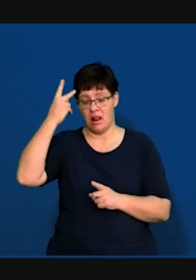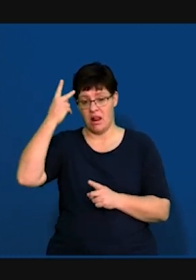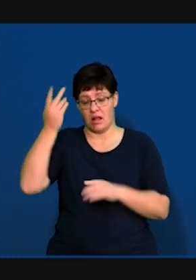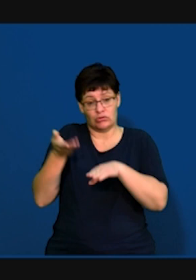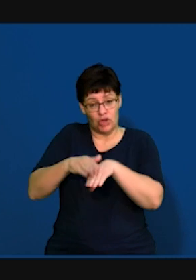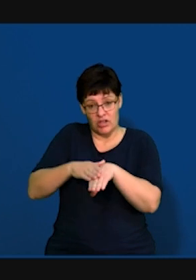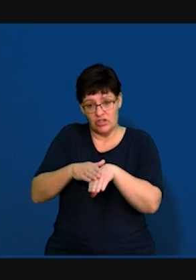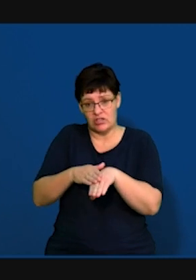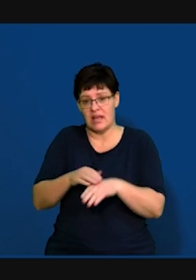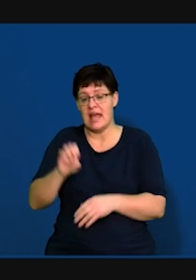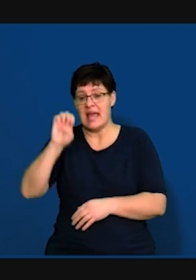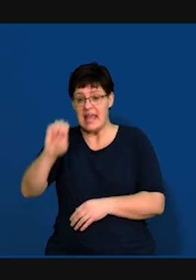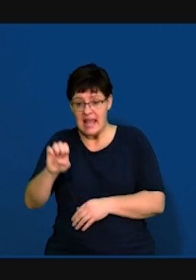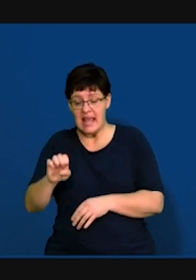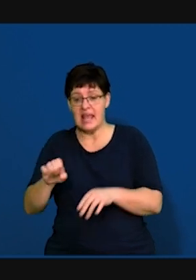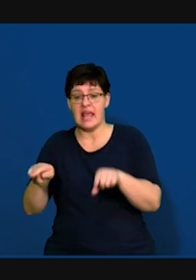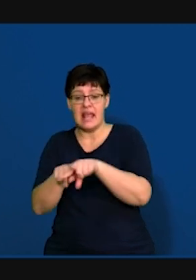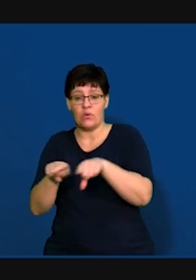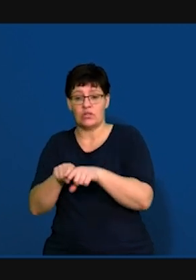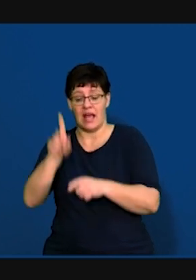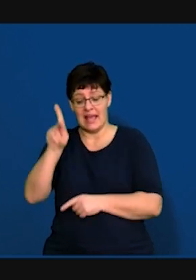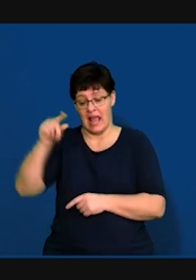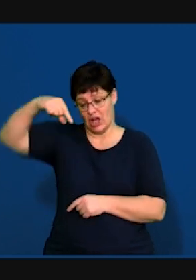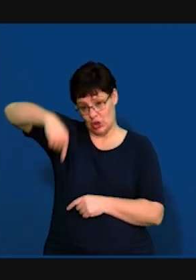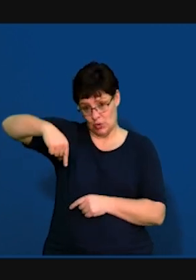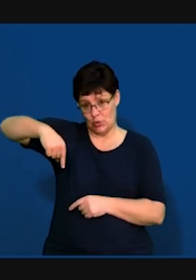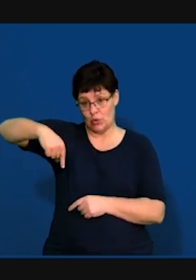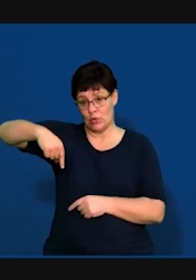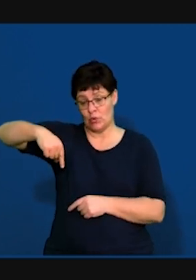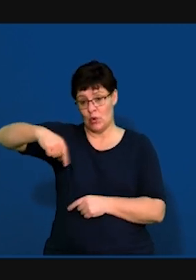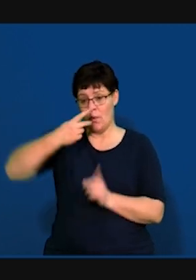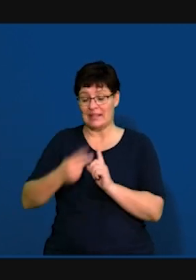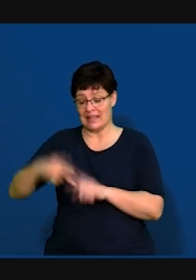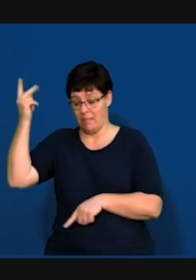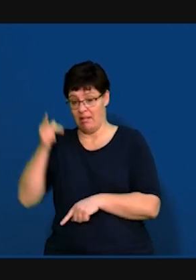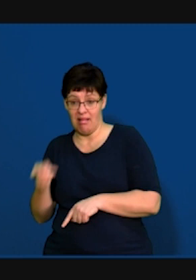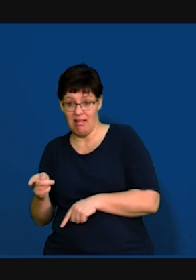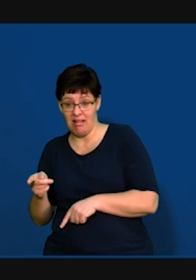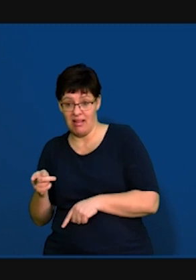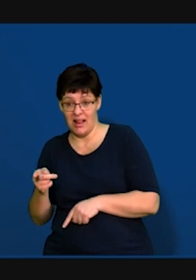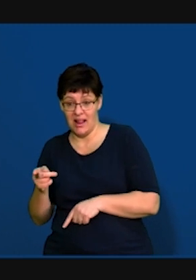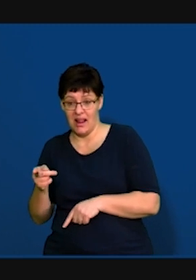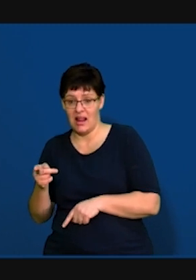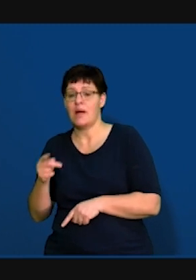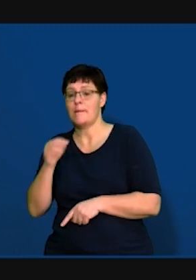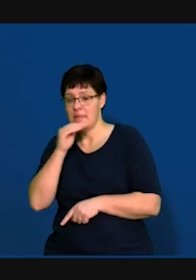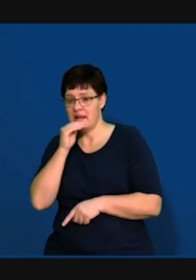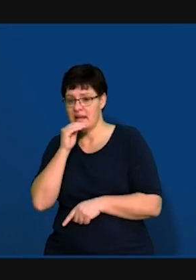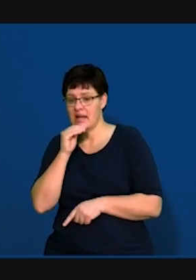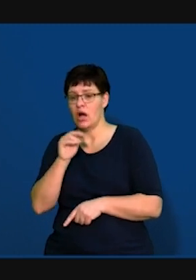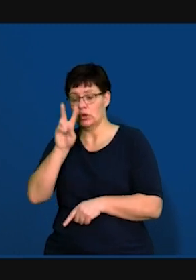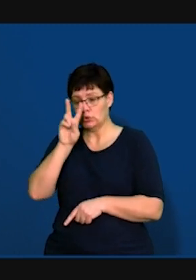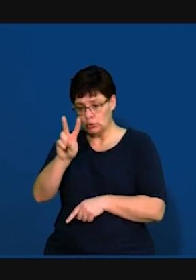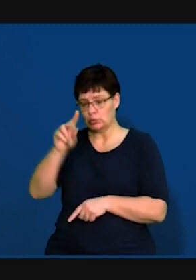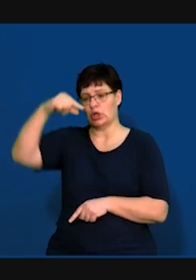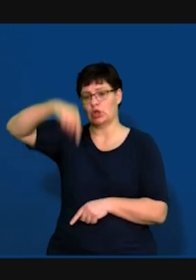if E is equals to K, Q, let's say we double the charge, okay, now it becomes 2Q. That's